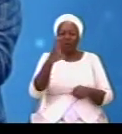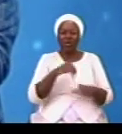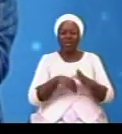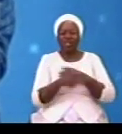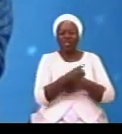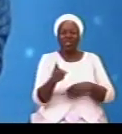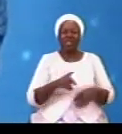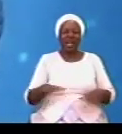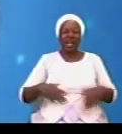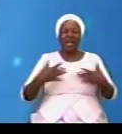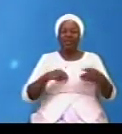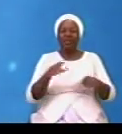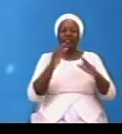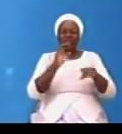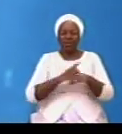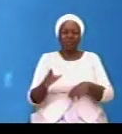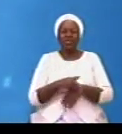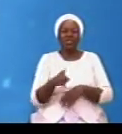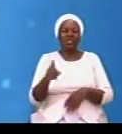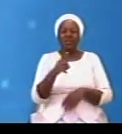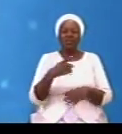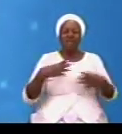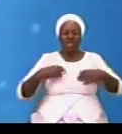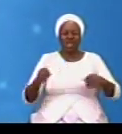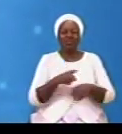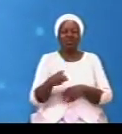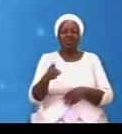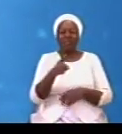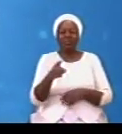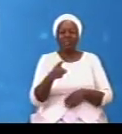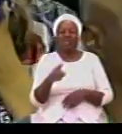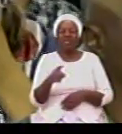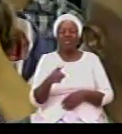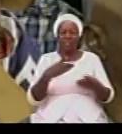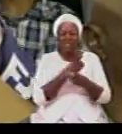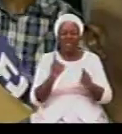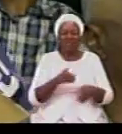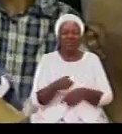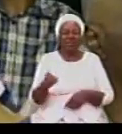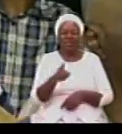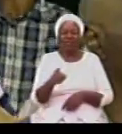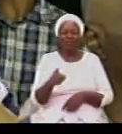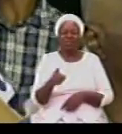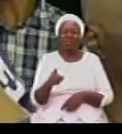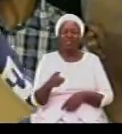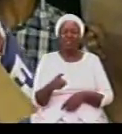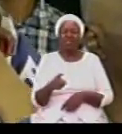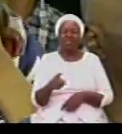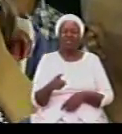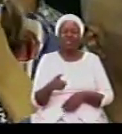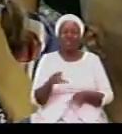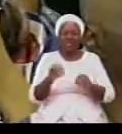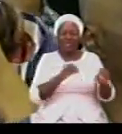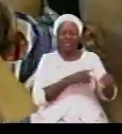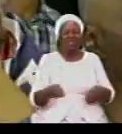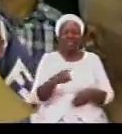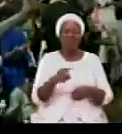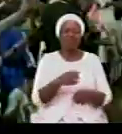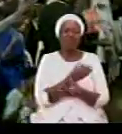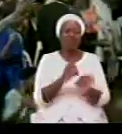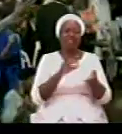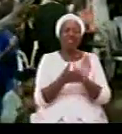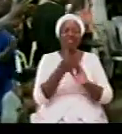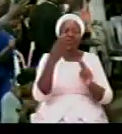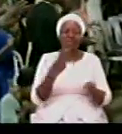them, deliver them, set them free. Confirm the miracle in every